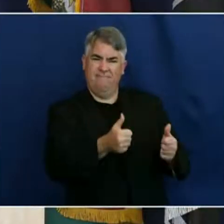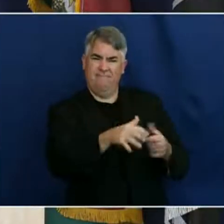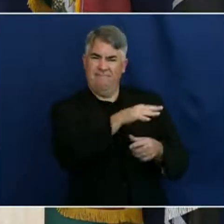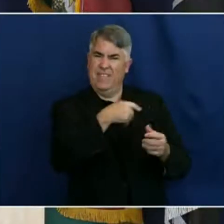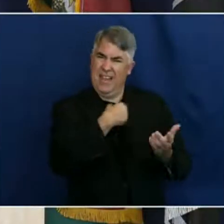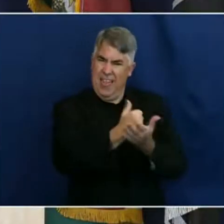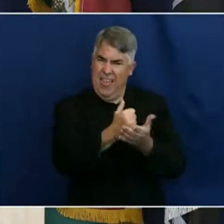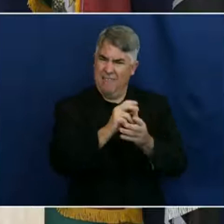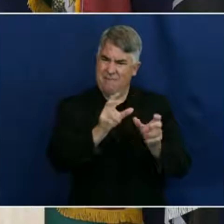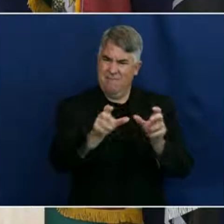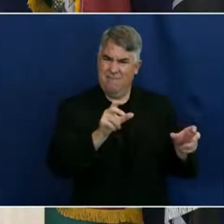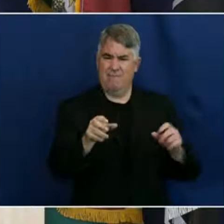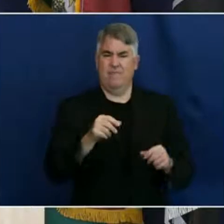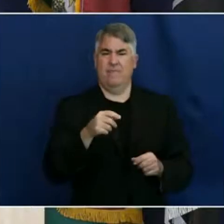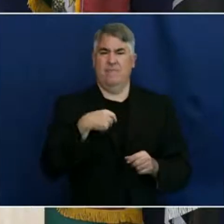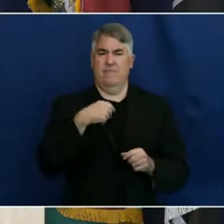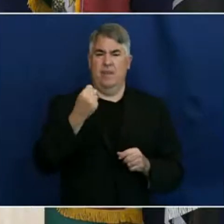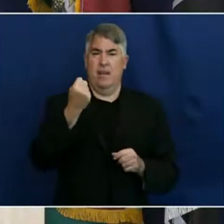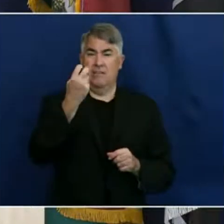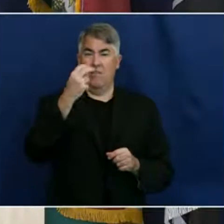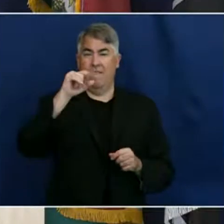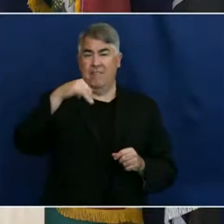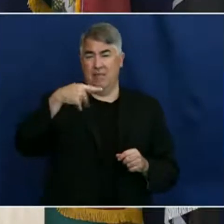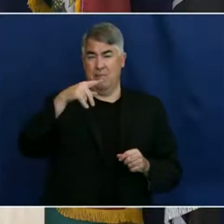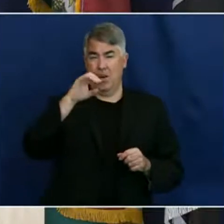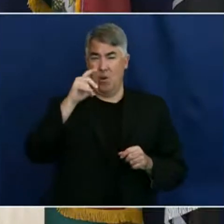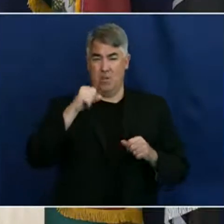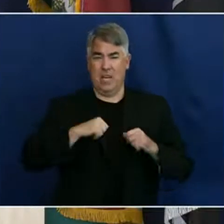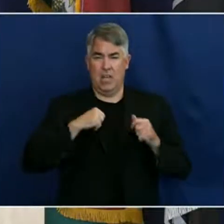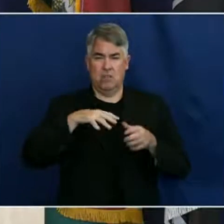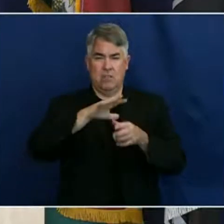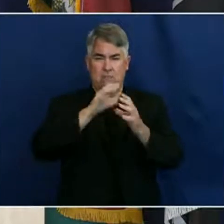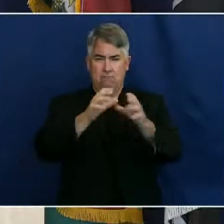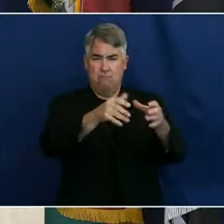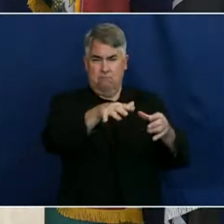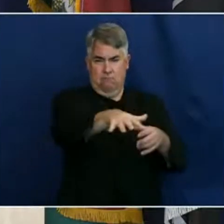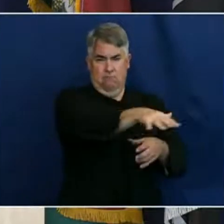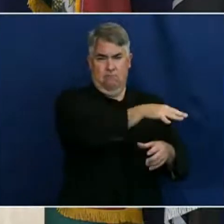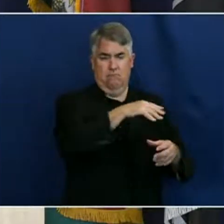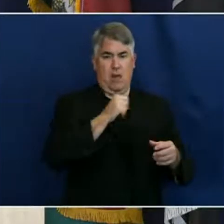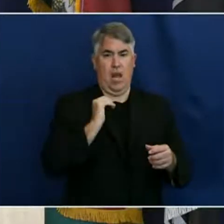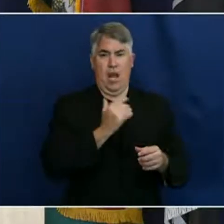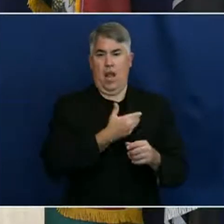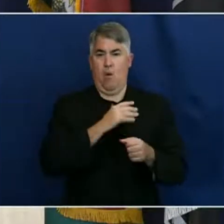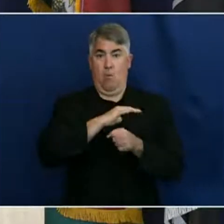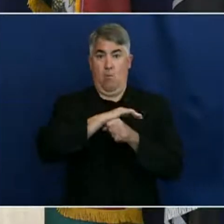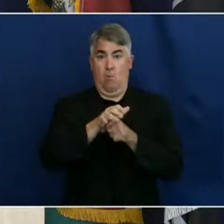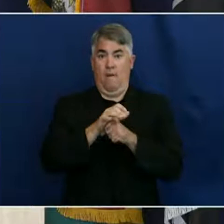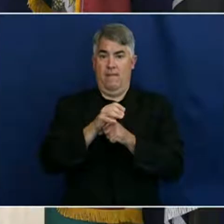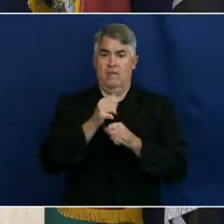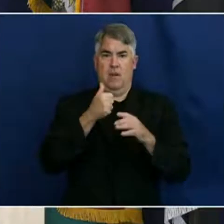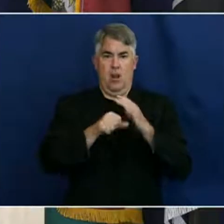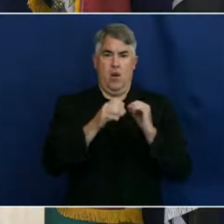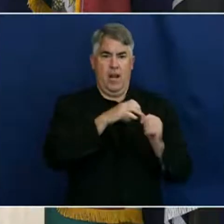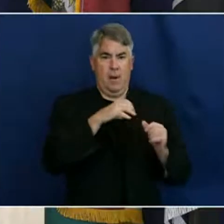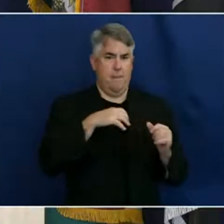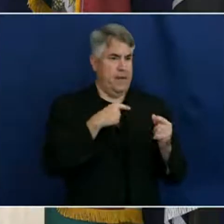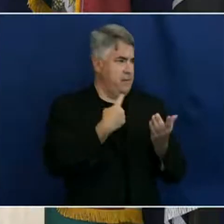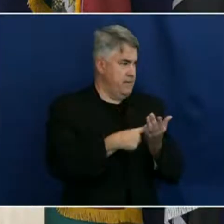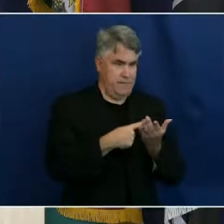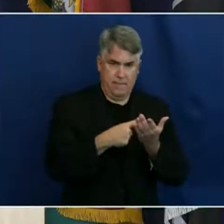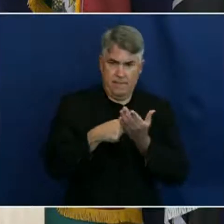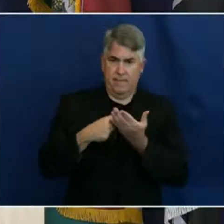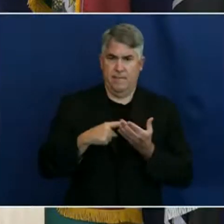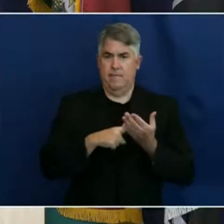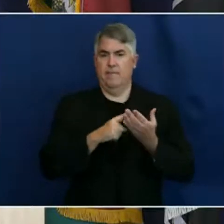12 health equity zip codes with our county as part of this effort. Our COVID subcommittee identified and submitted 27 additional zip codes